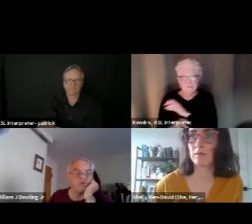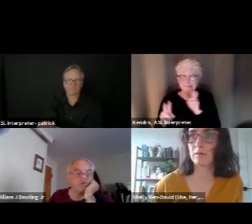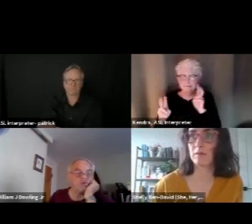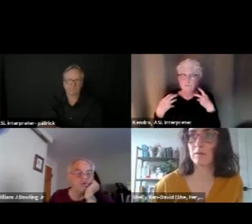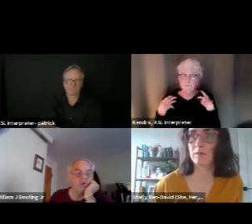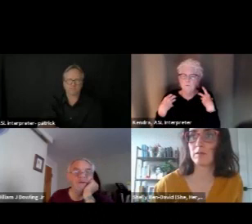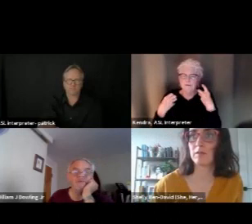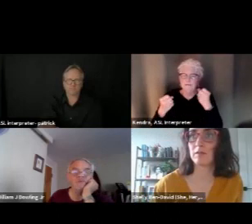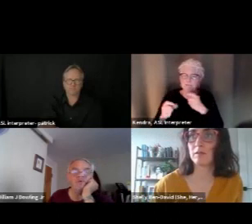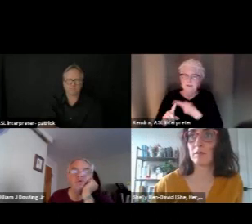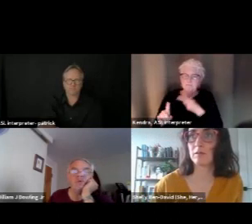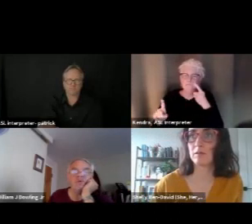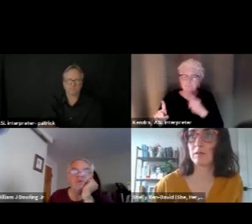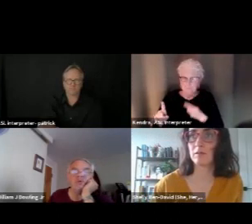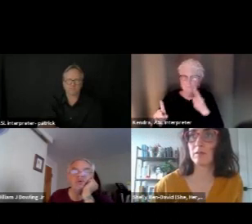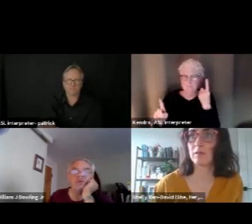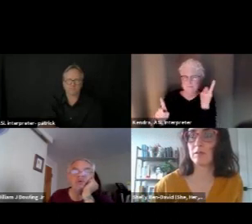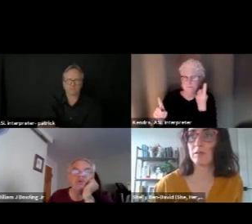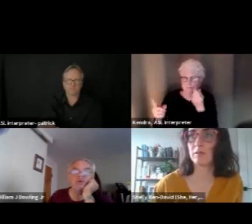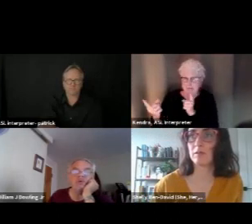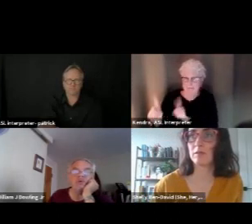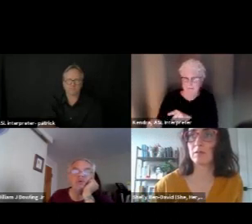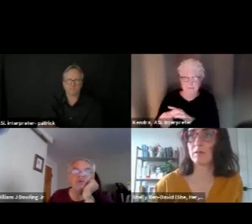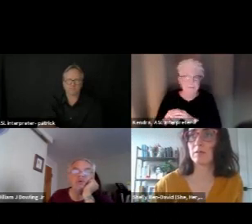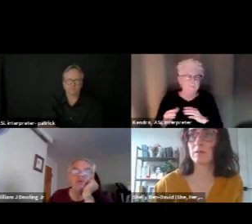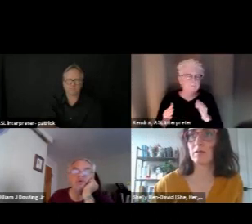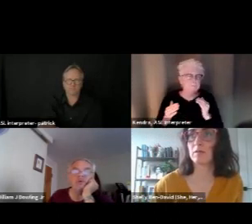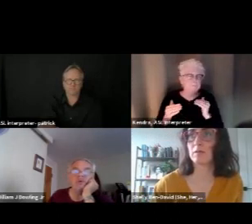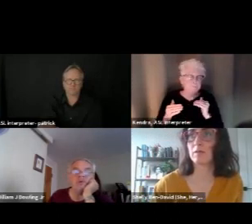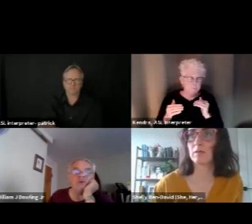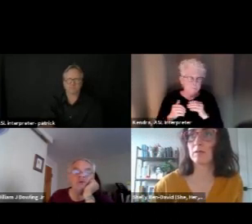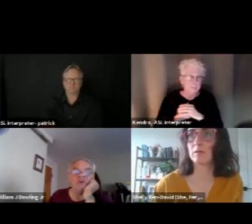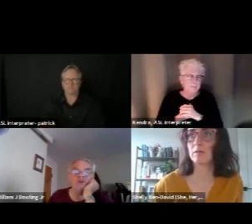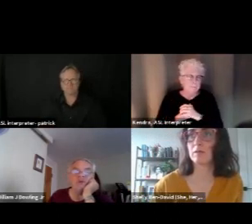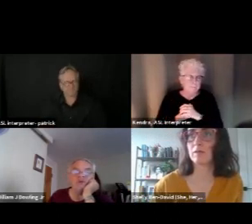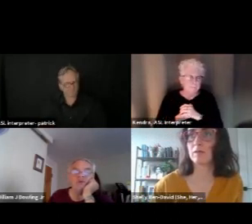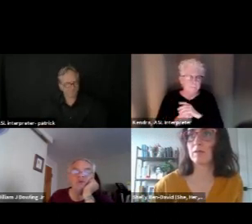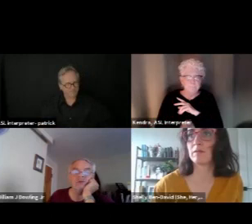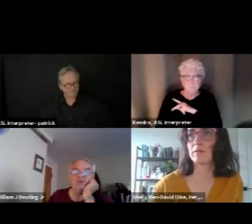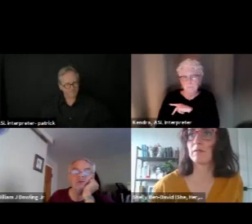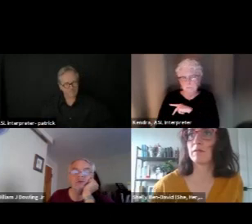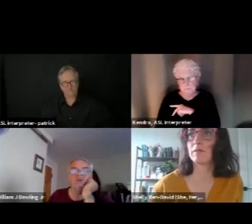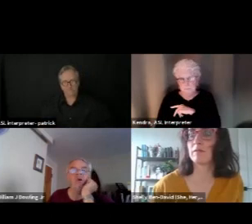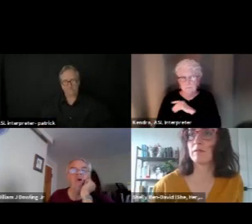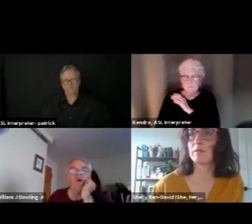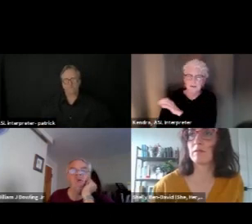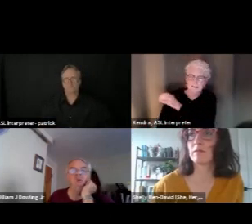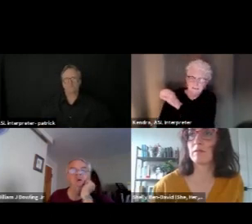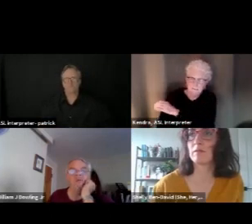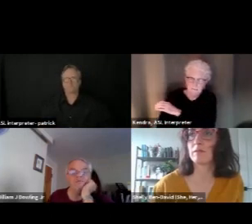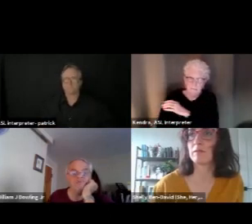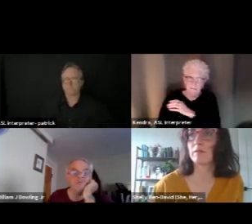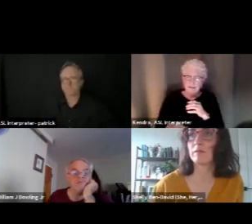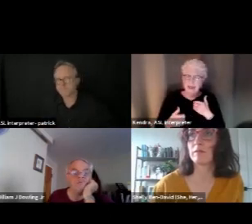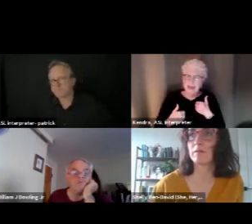there's some okay evidence showing that personal recovery and clinical recovery are kind of associated or linked. And I